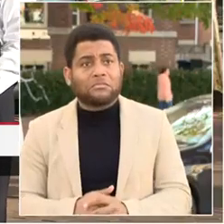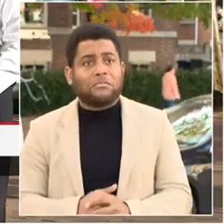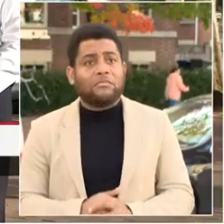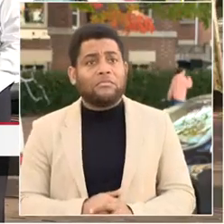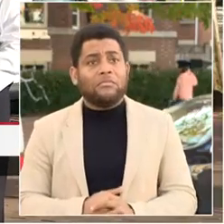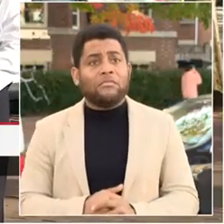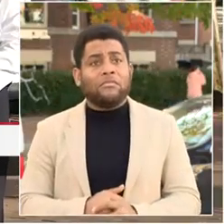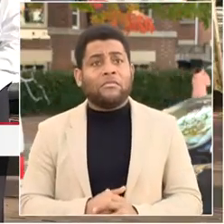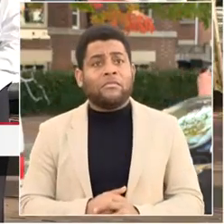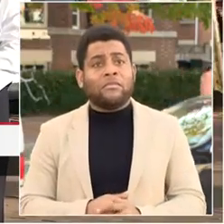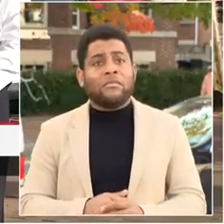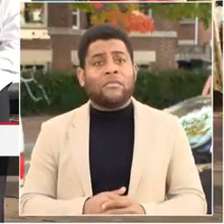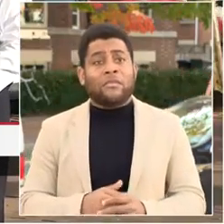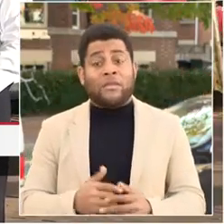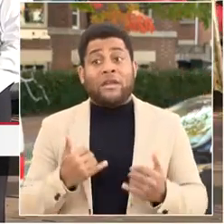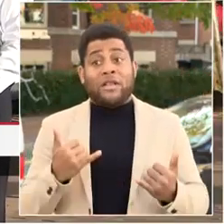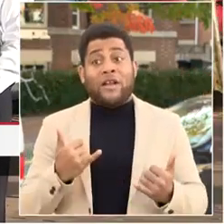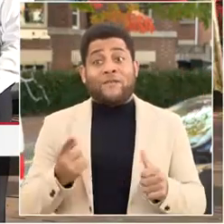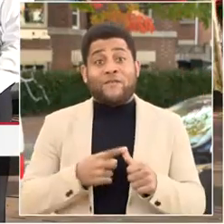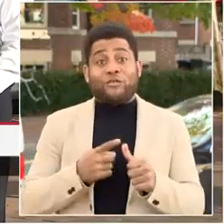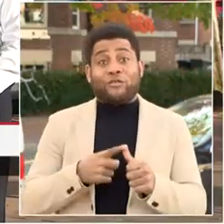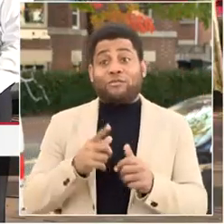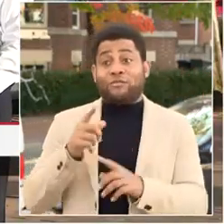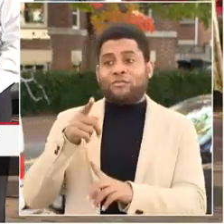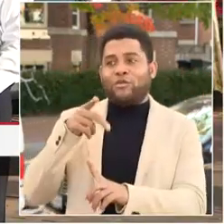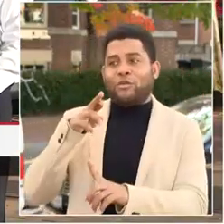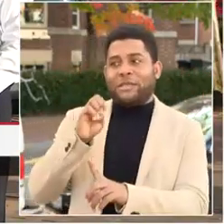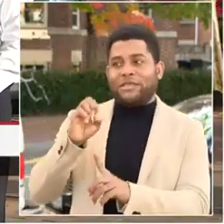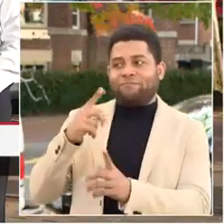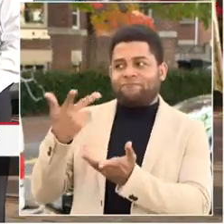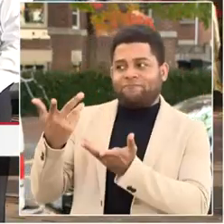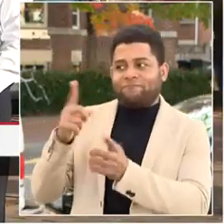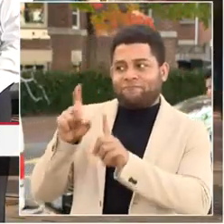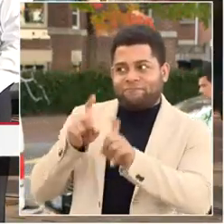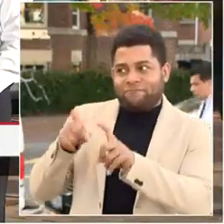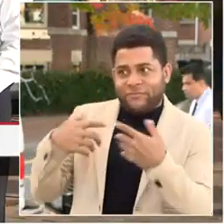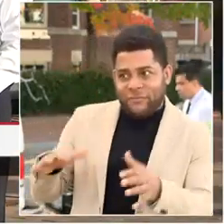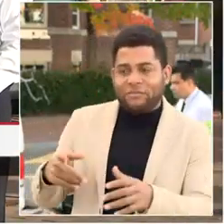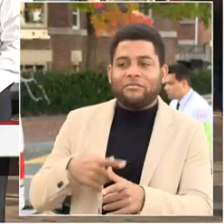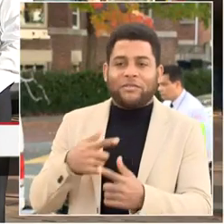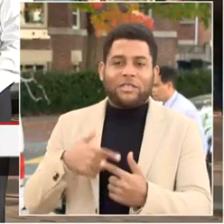questions as we walk. Yes, ma'am. Can you just explain a little bit more about